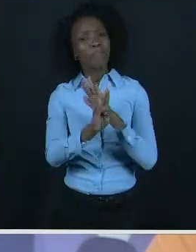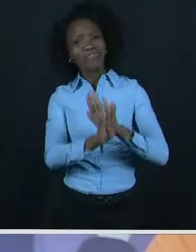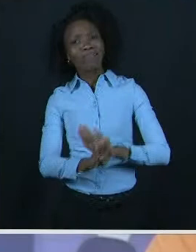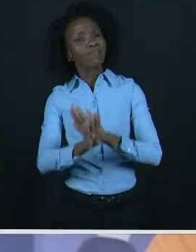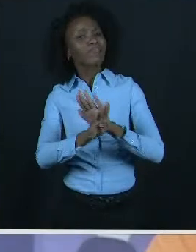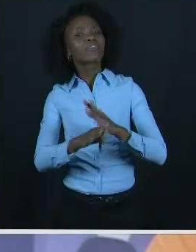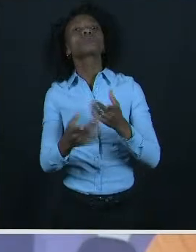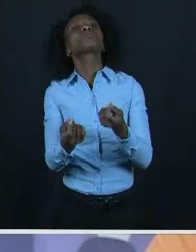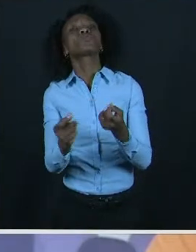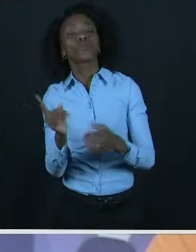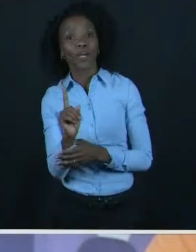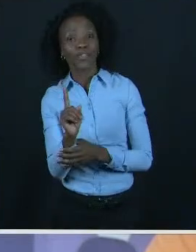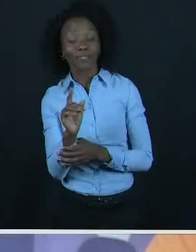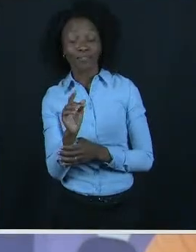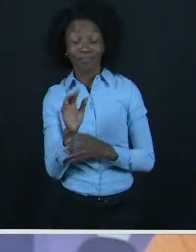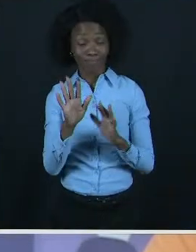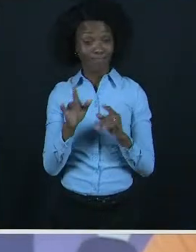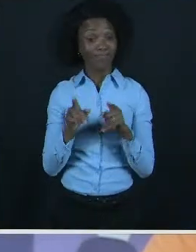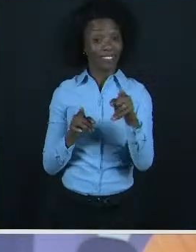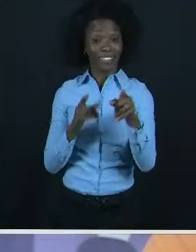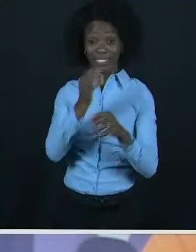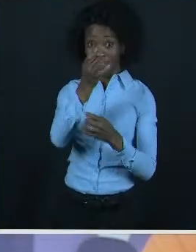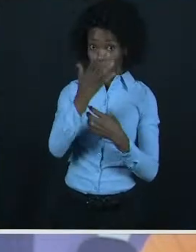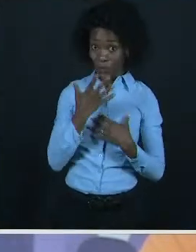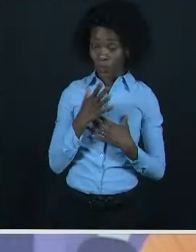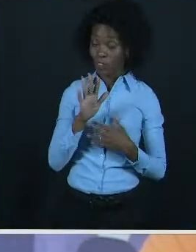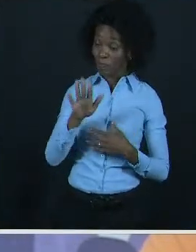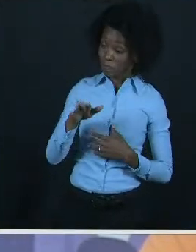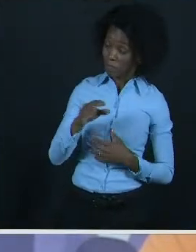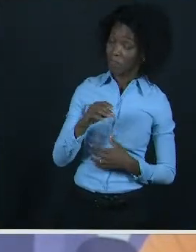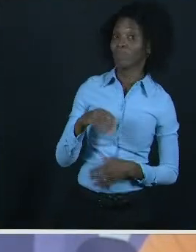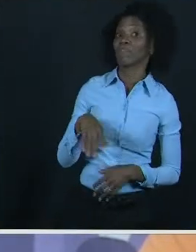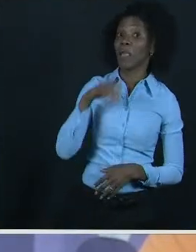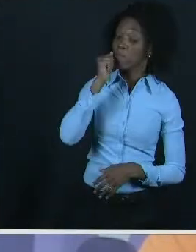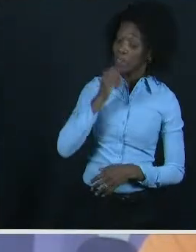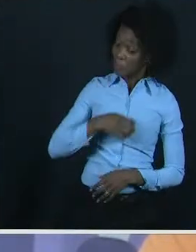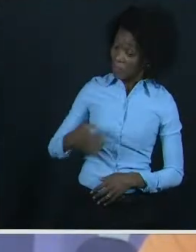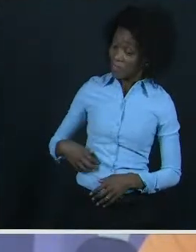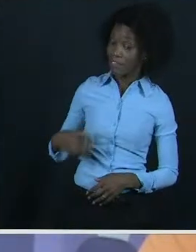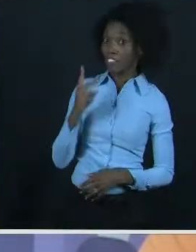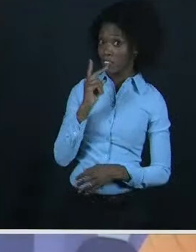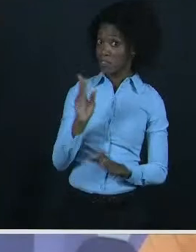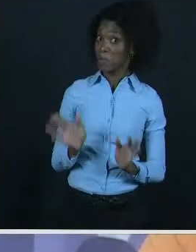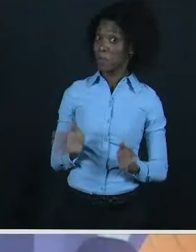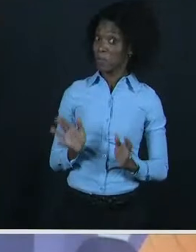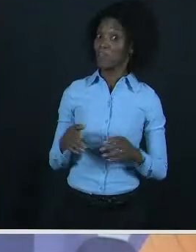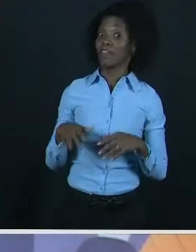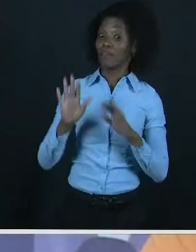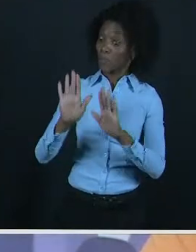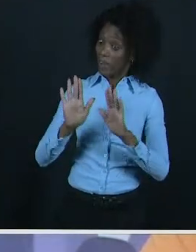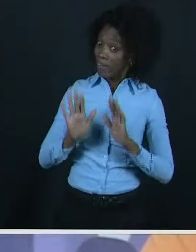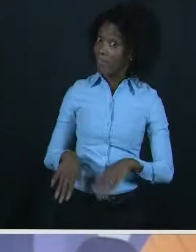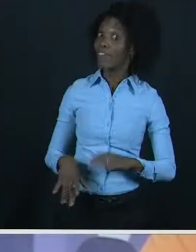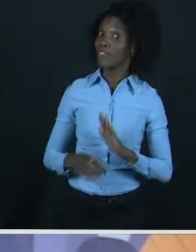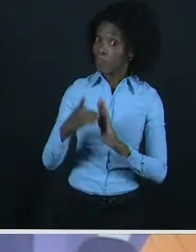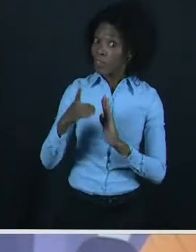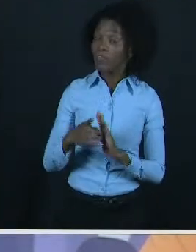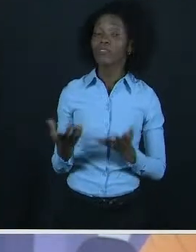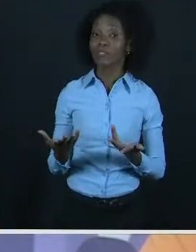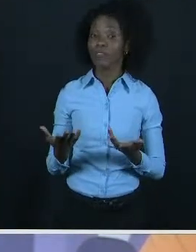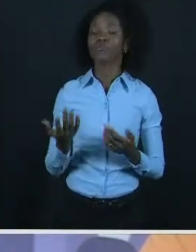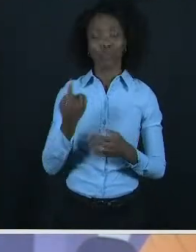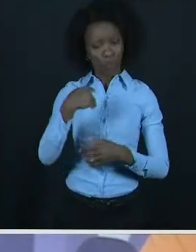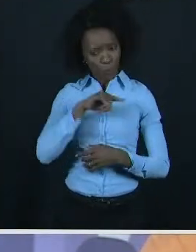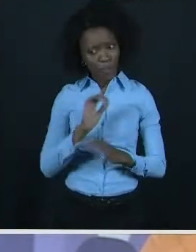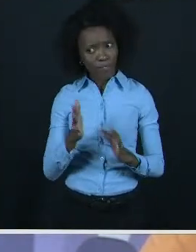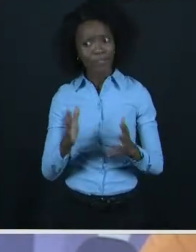seeing a wonderful development. And I said, how come? He said, we've held men's dialogues,